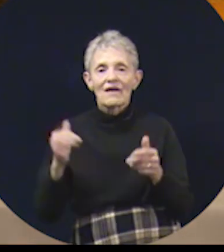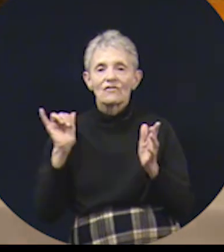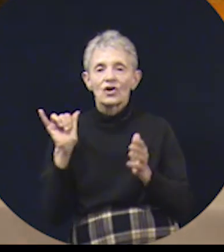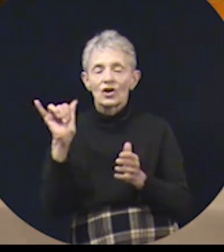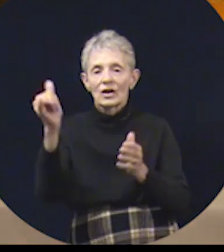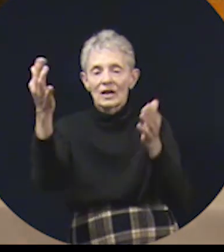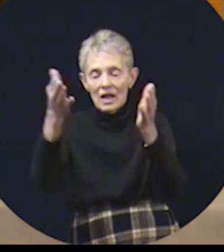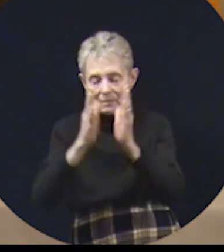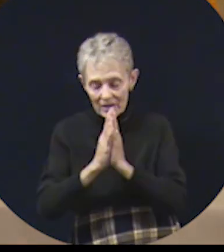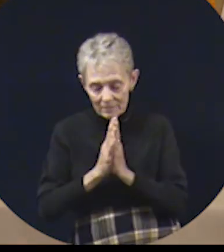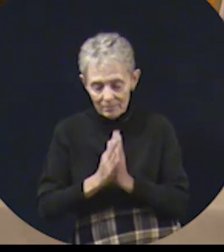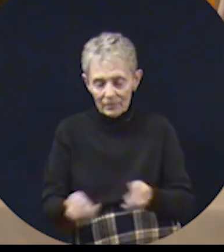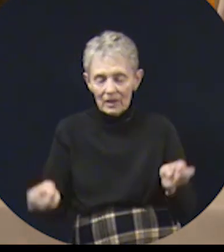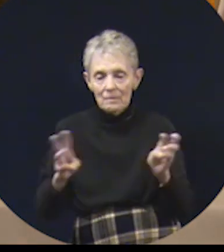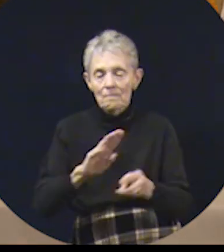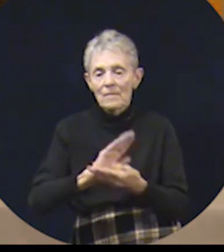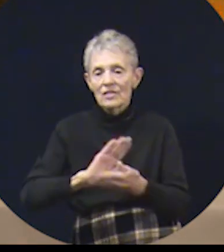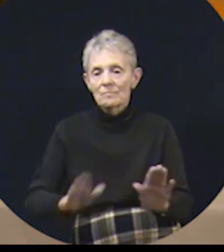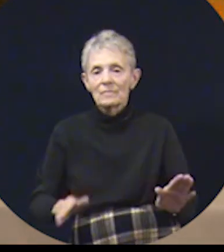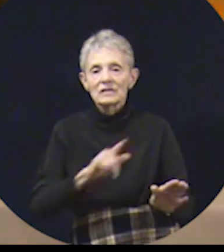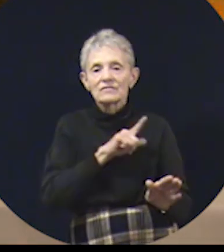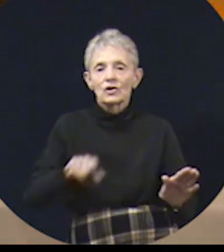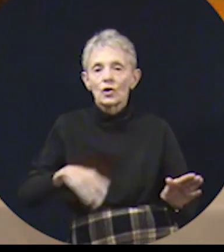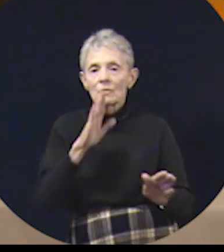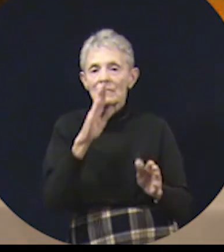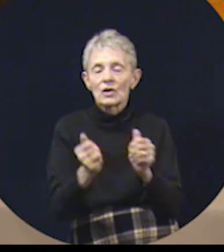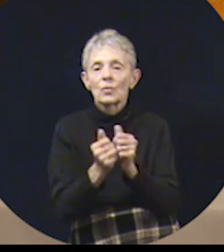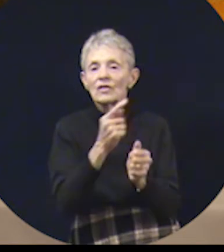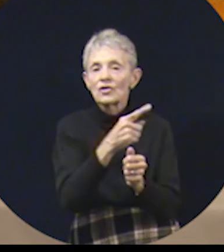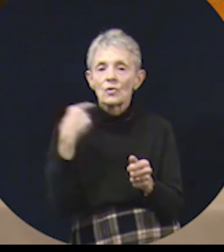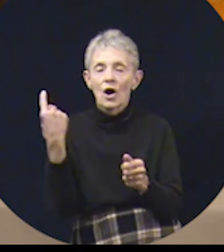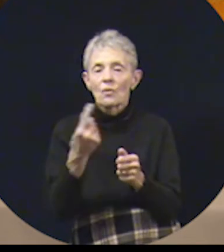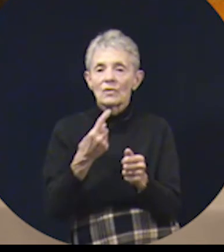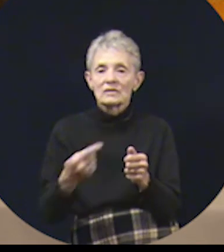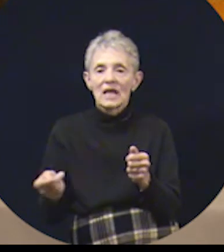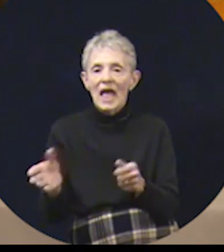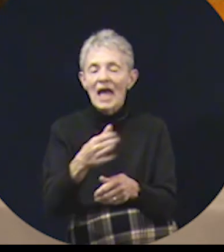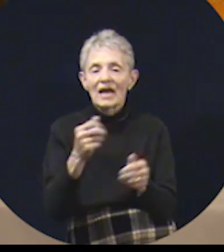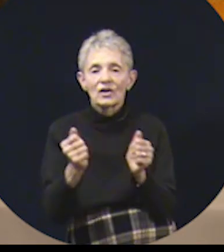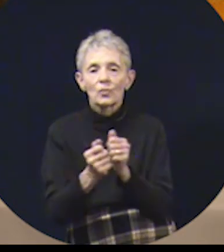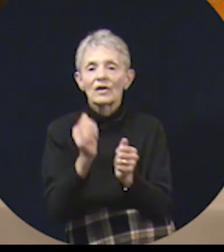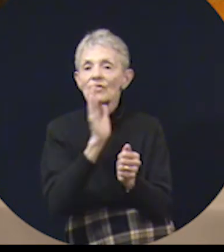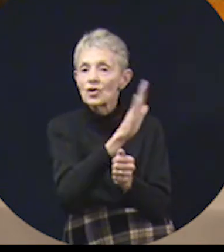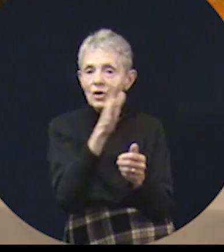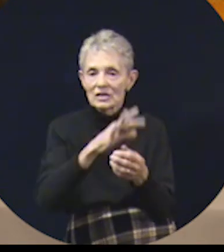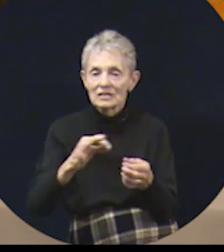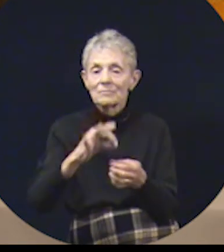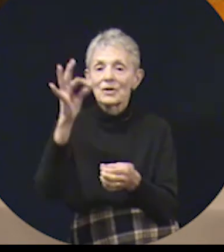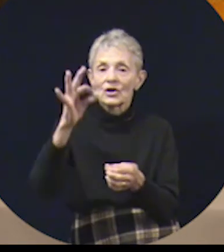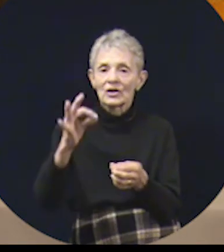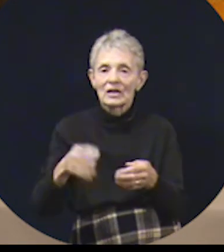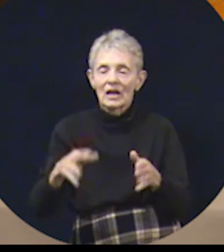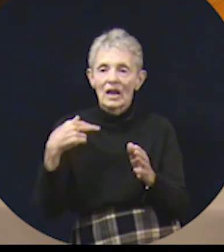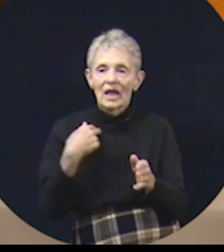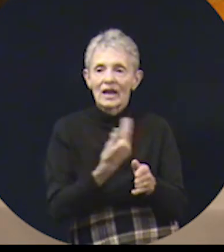May the peace of the Lord be with you always. And with your spirit. Let us share that gift of peace now with one